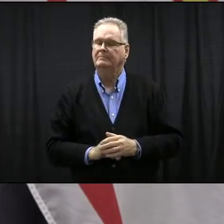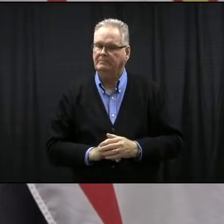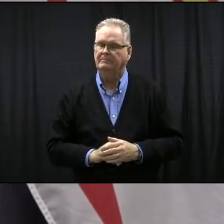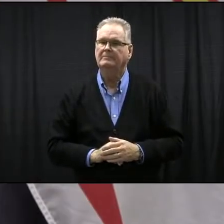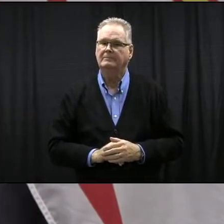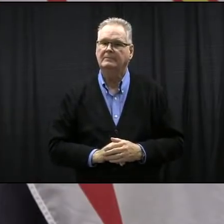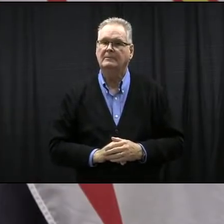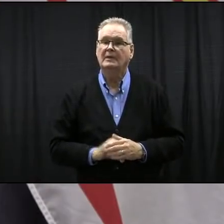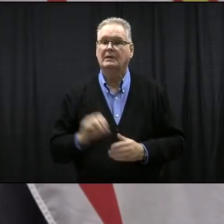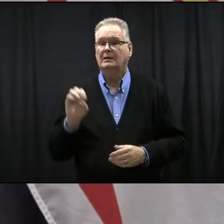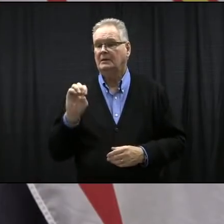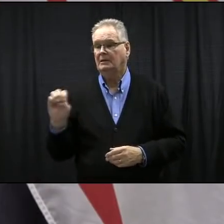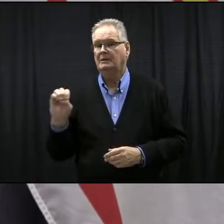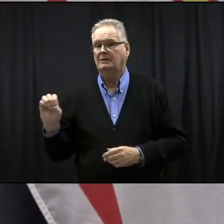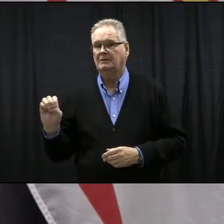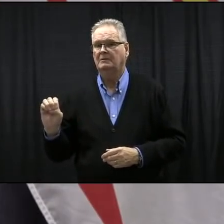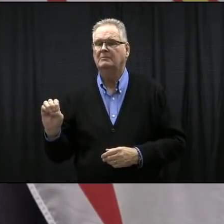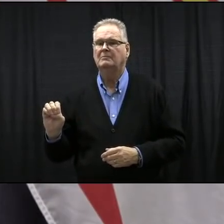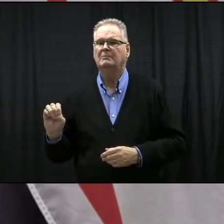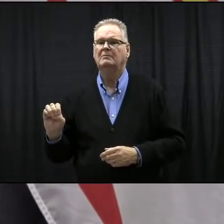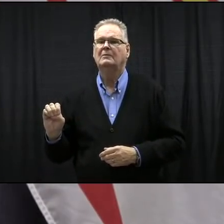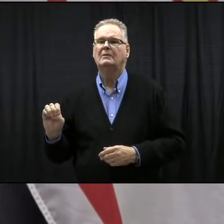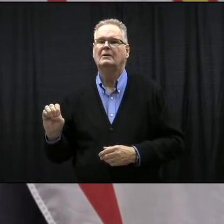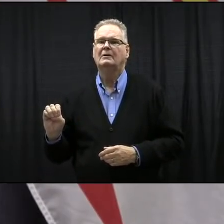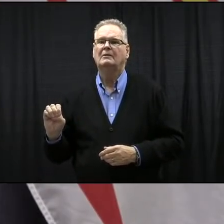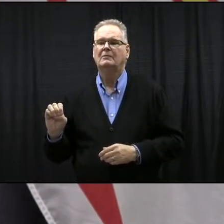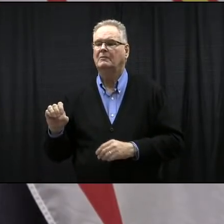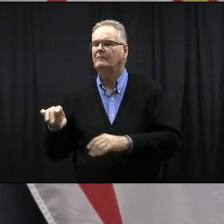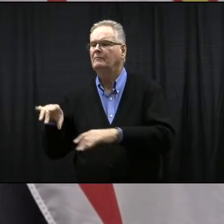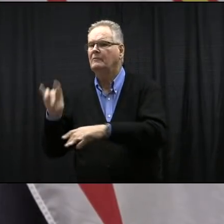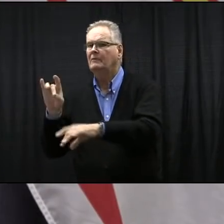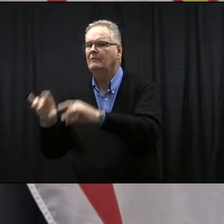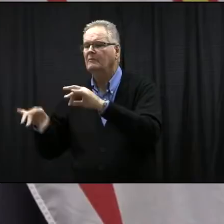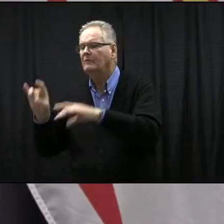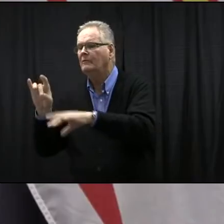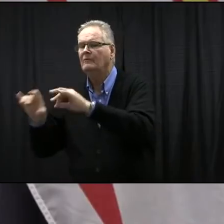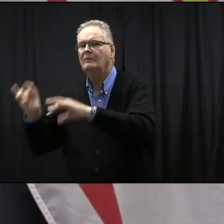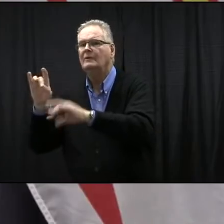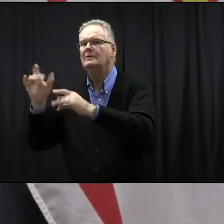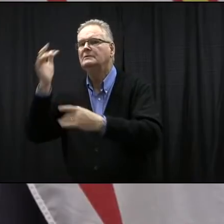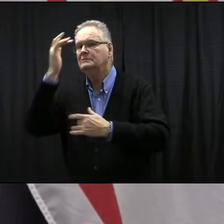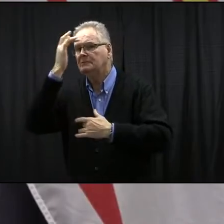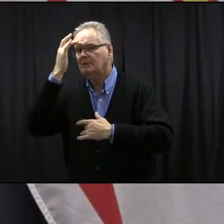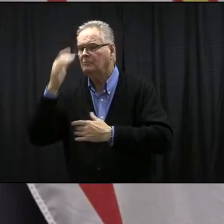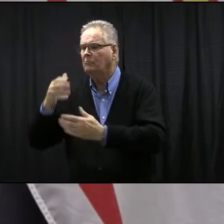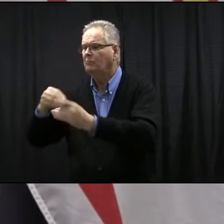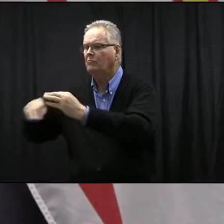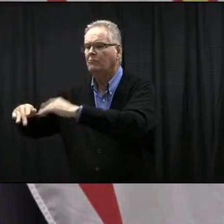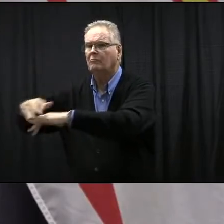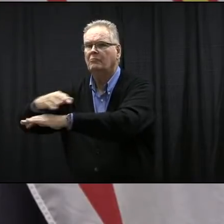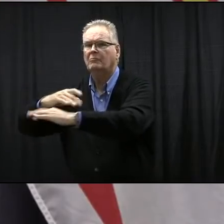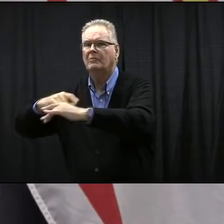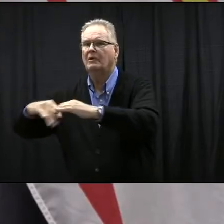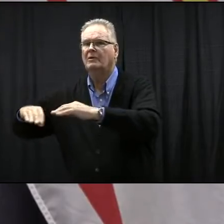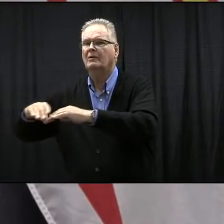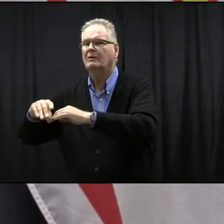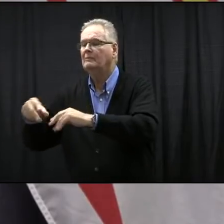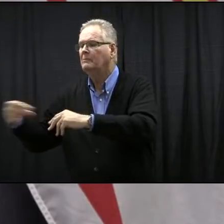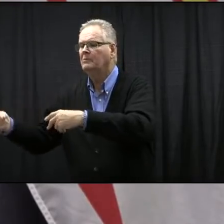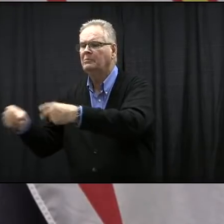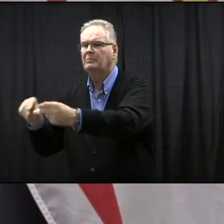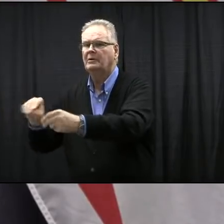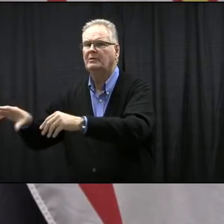that are linked to social gatherings. As the gatherings were largely indoors without masks and large, this makes the